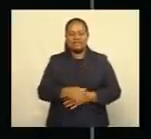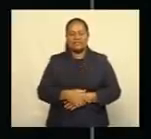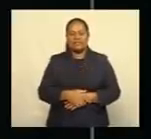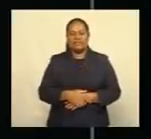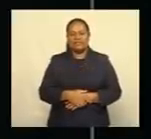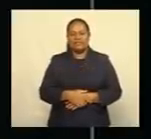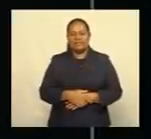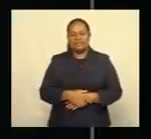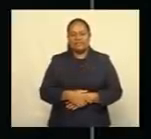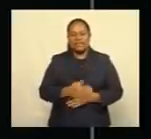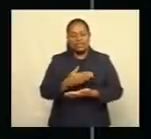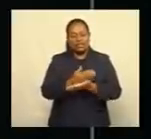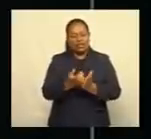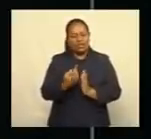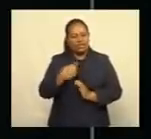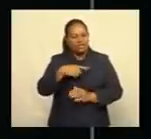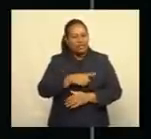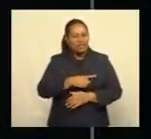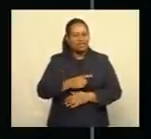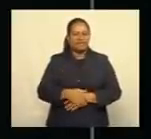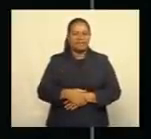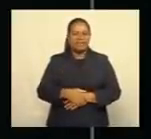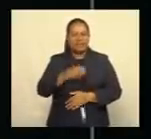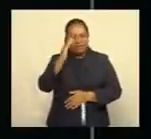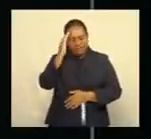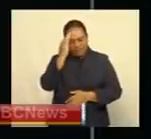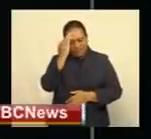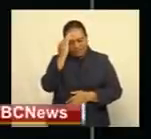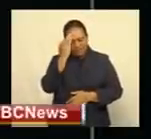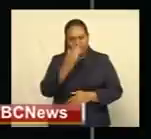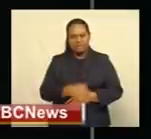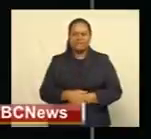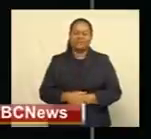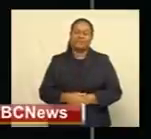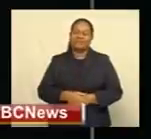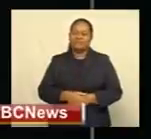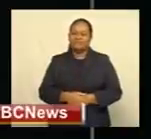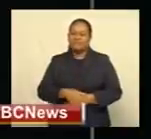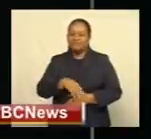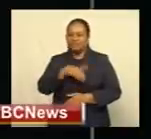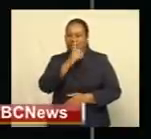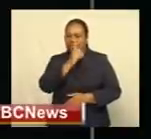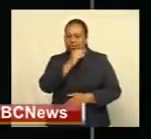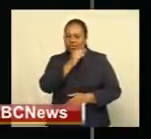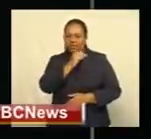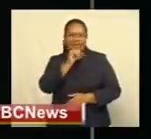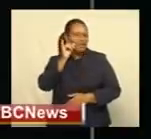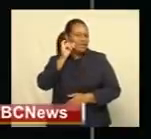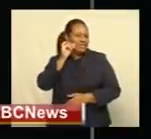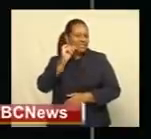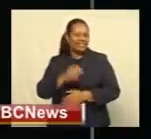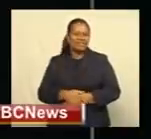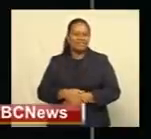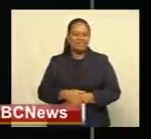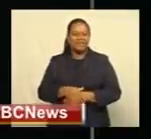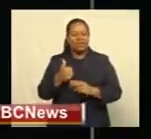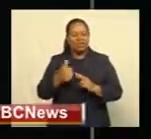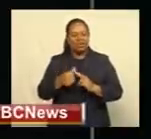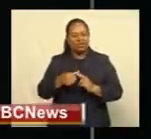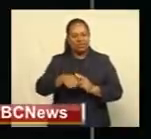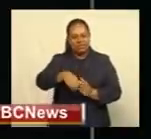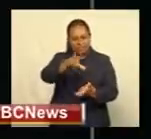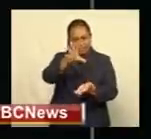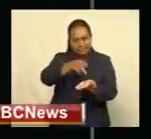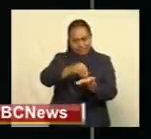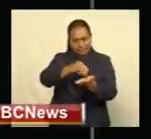fbcnews@fbc.com.fj or share it with us via our various social media accounts, including Facebook, Twitter and Instagram. You can also download our